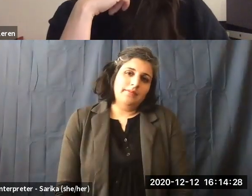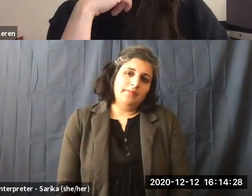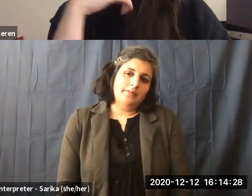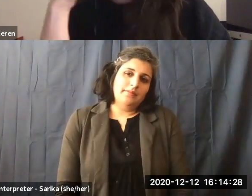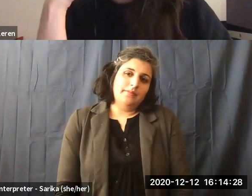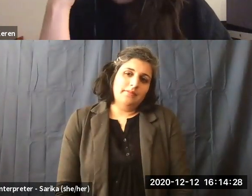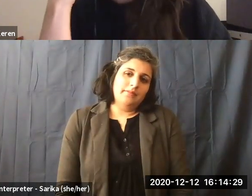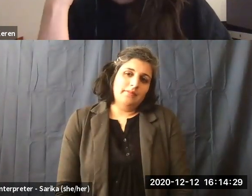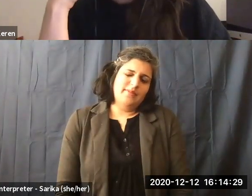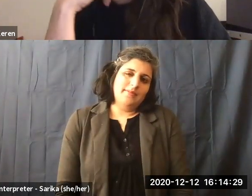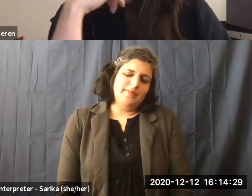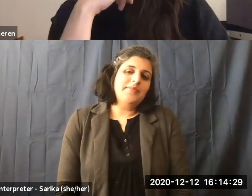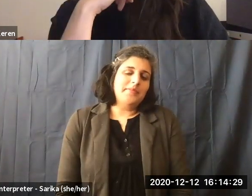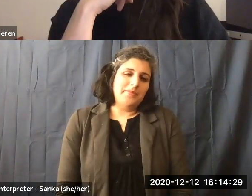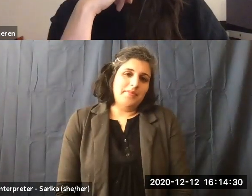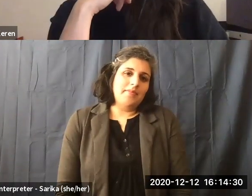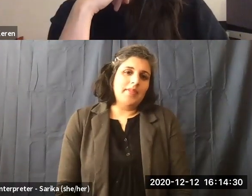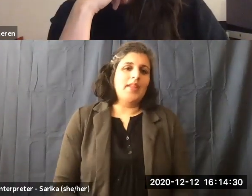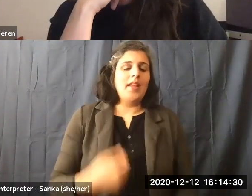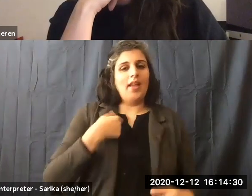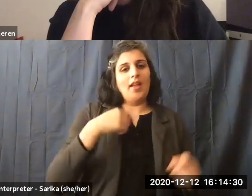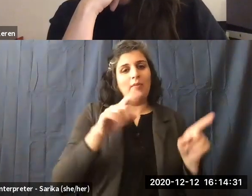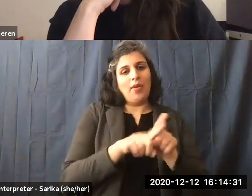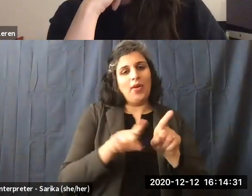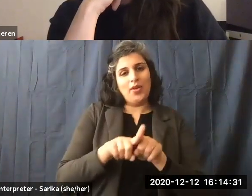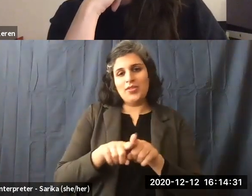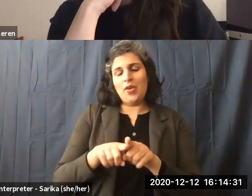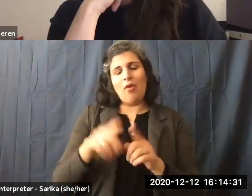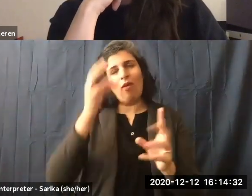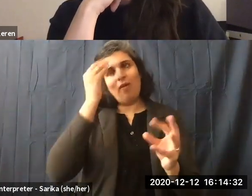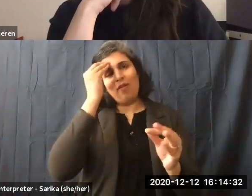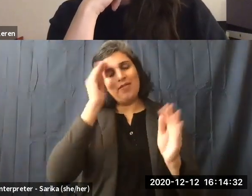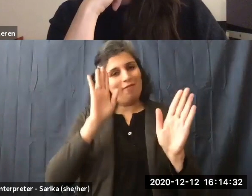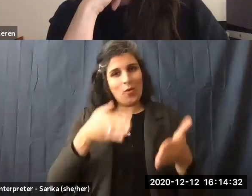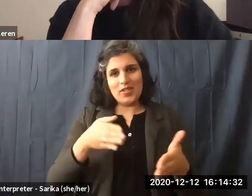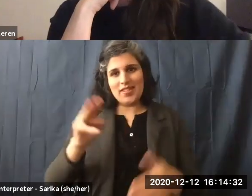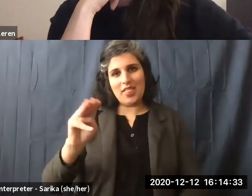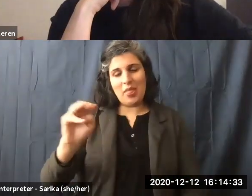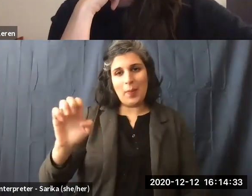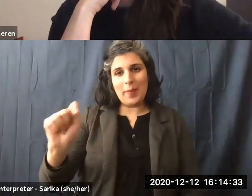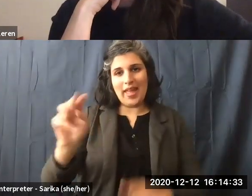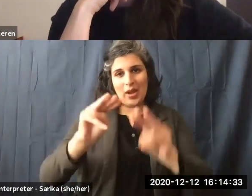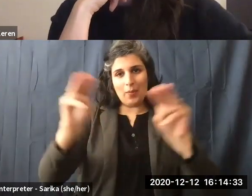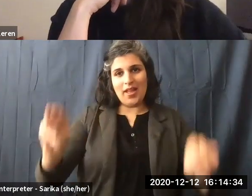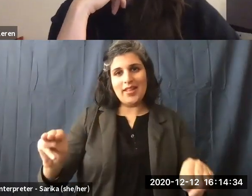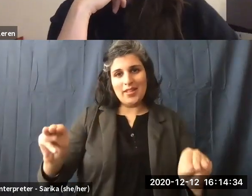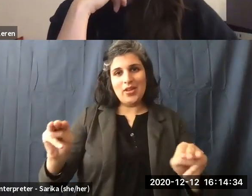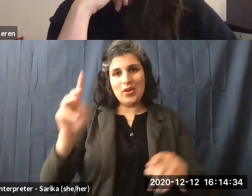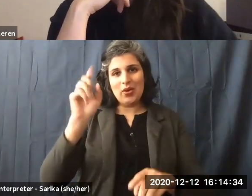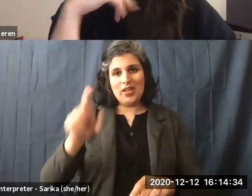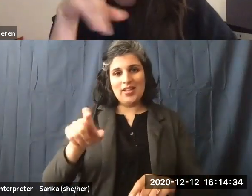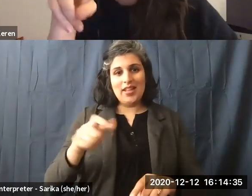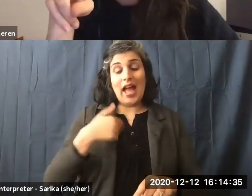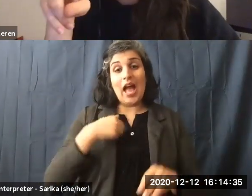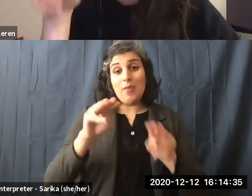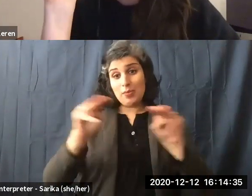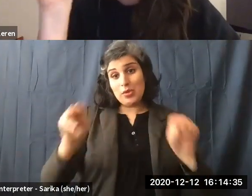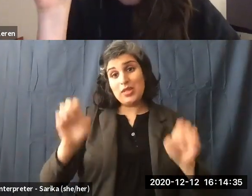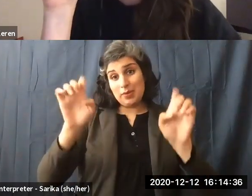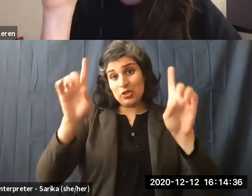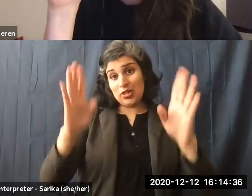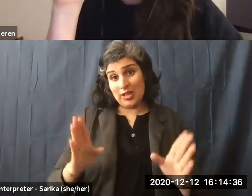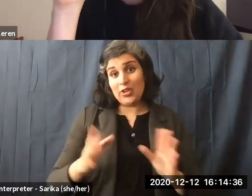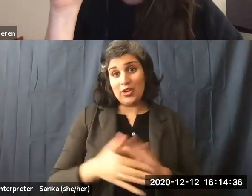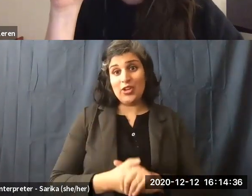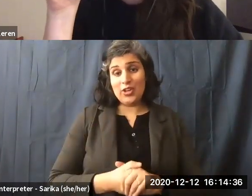I'm thinking again, I'm also still with the Met question, as a museum educator. And I'm with two questions.